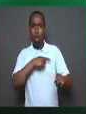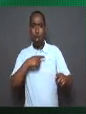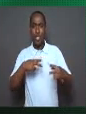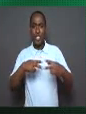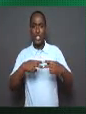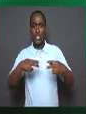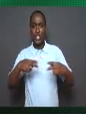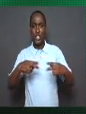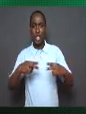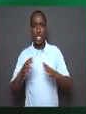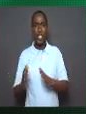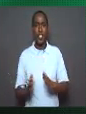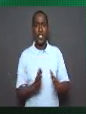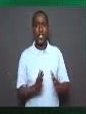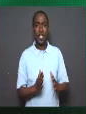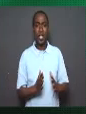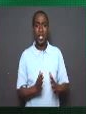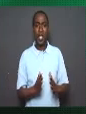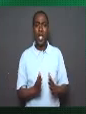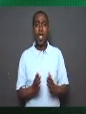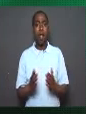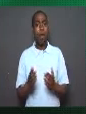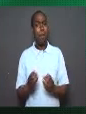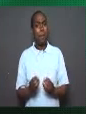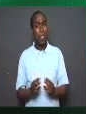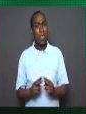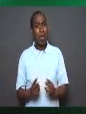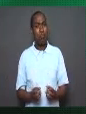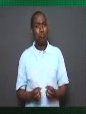By linking many simple sugars,